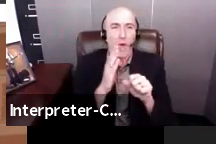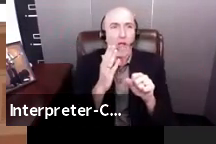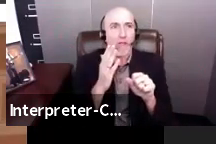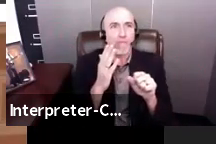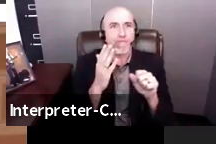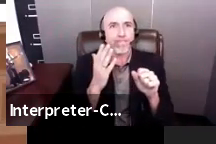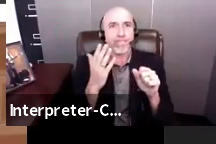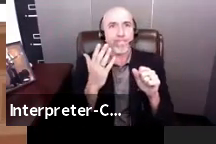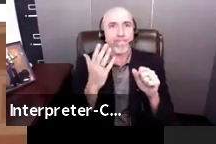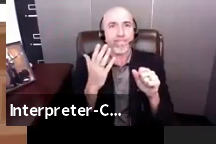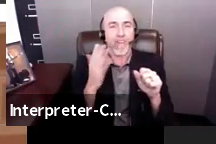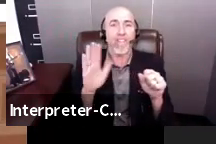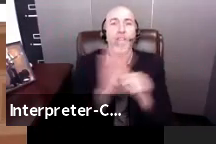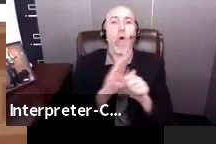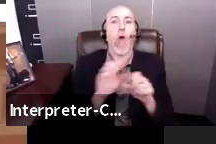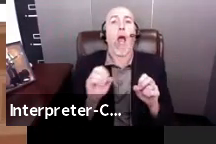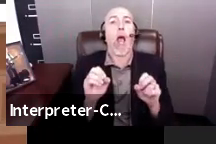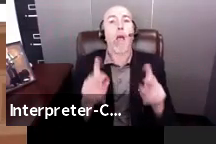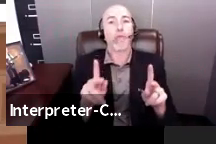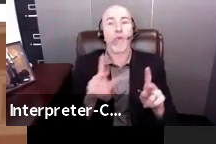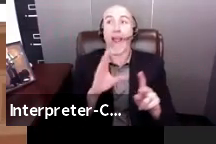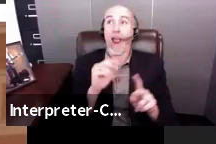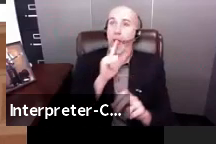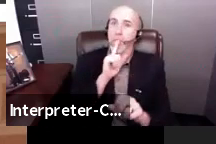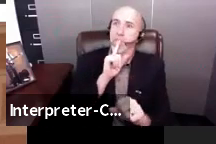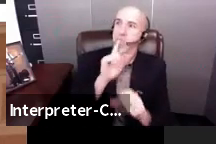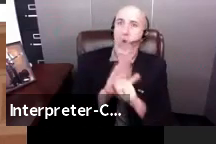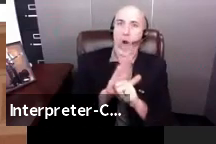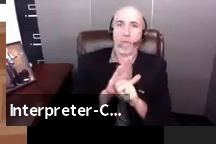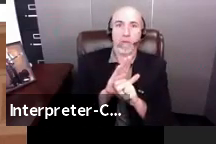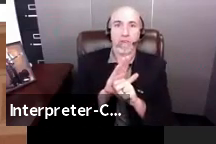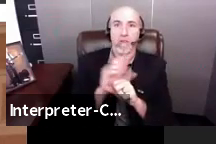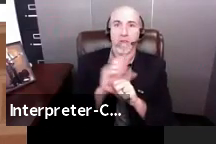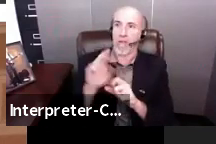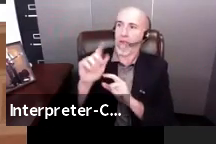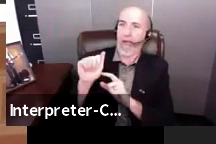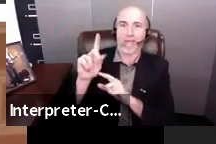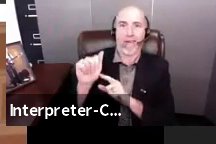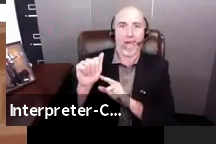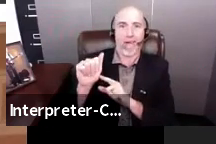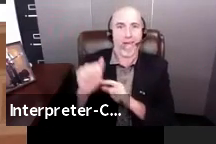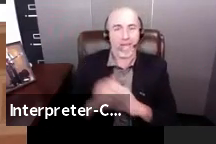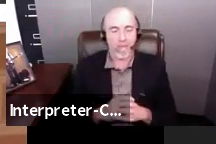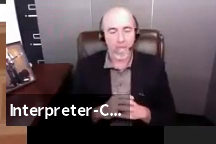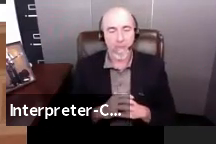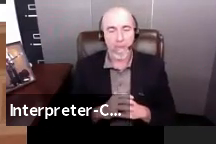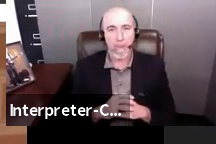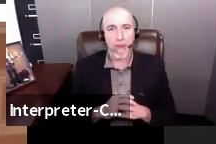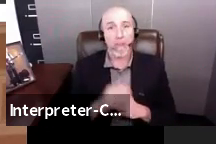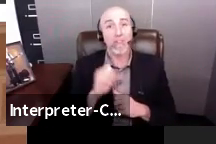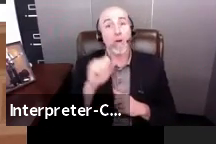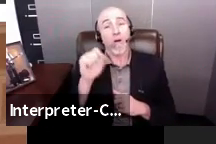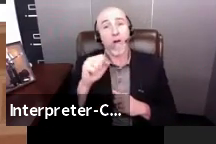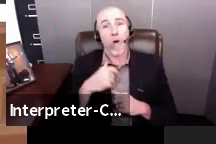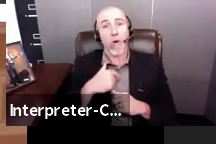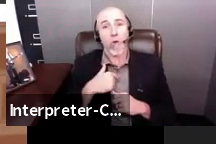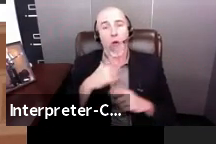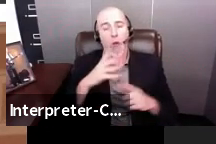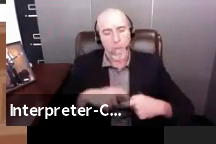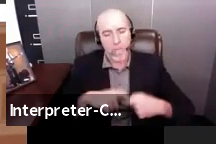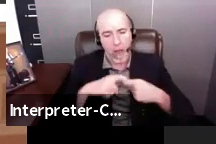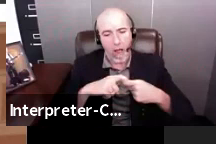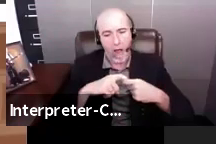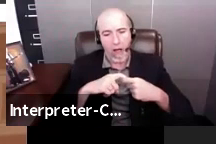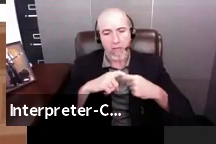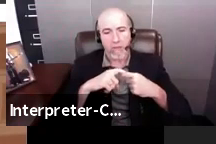the full opportunity and promise of the Americans with Disabilities Act. So while we pause and